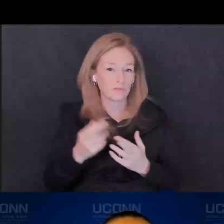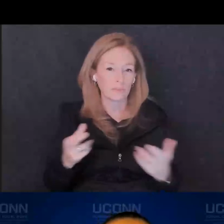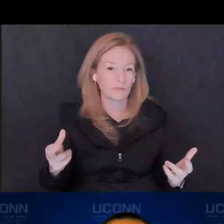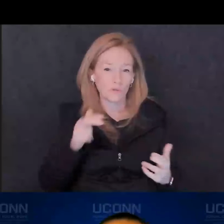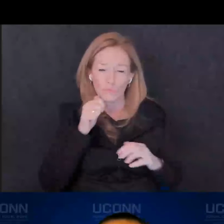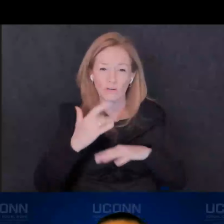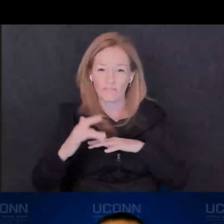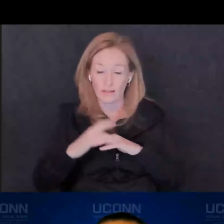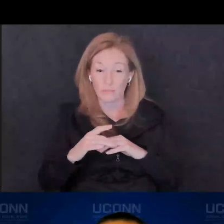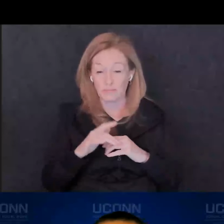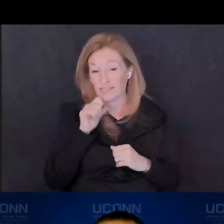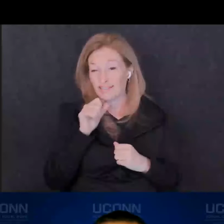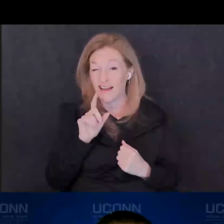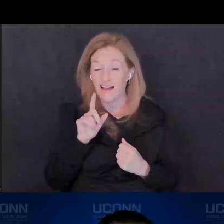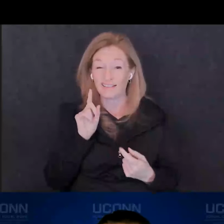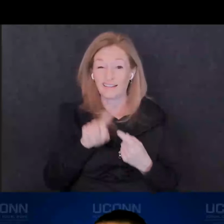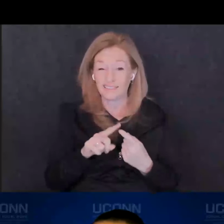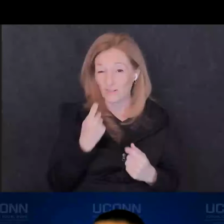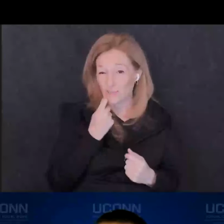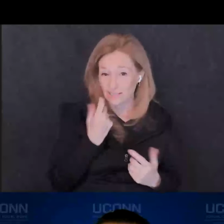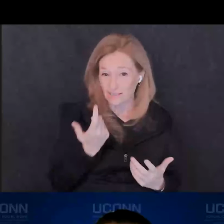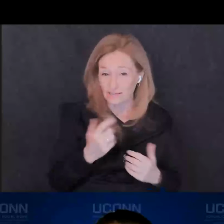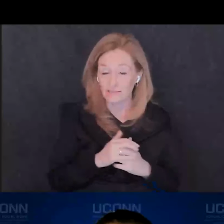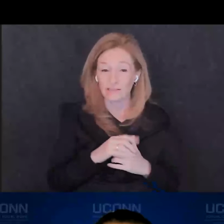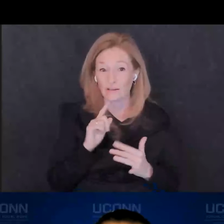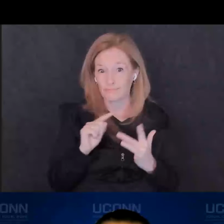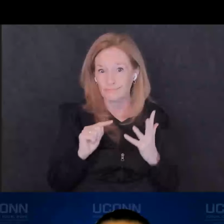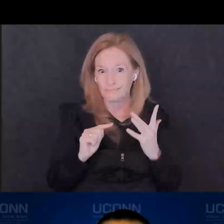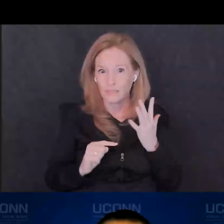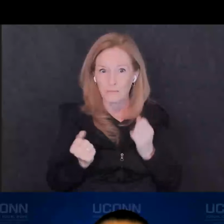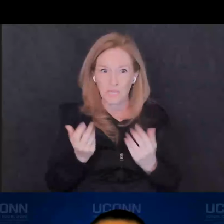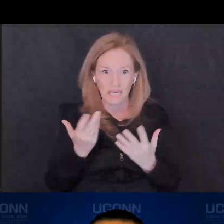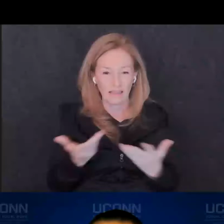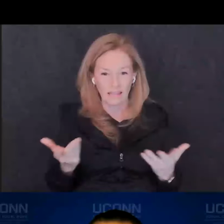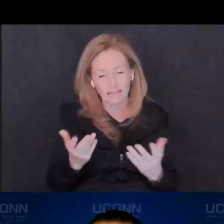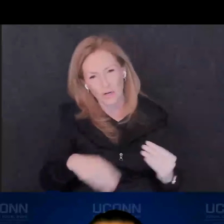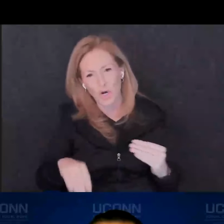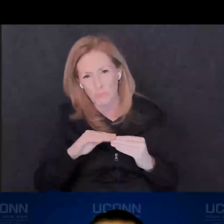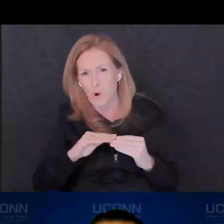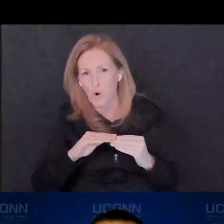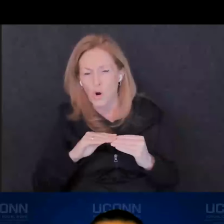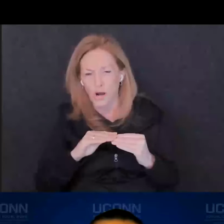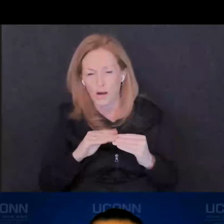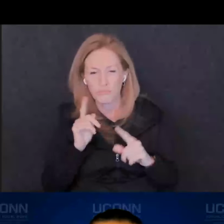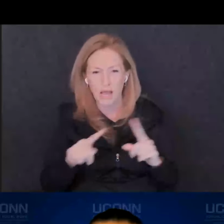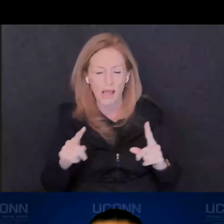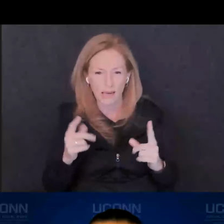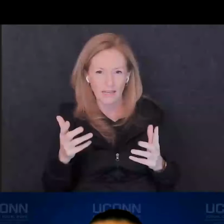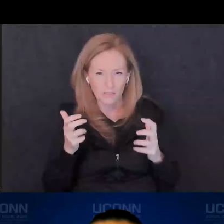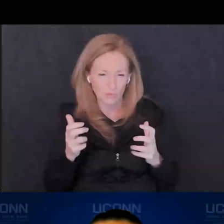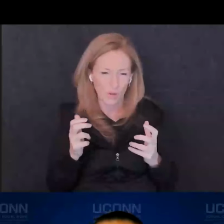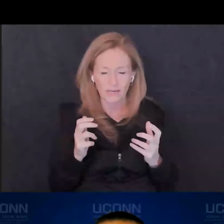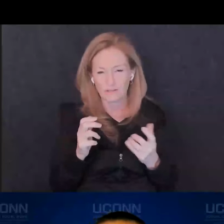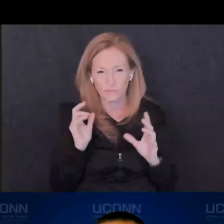recently. And so these are all just things. There's more here to unpack, a lot more to talk about, but I just wanted to hold a moment to talk about that